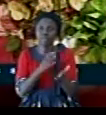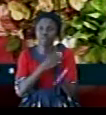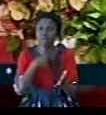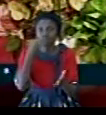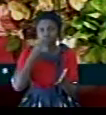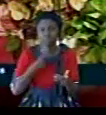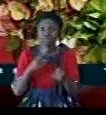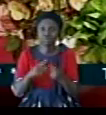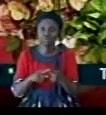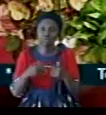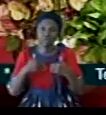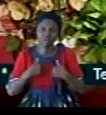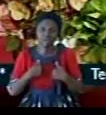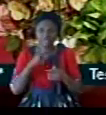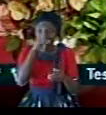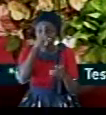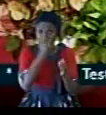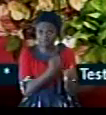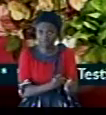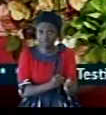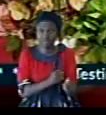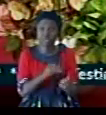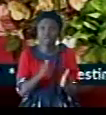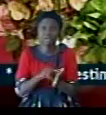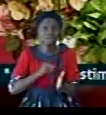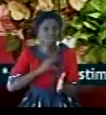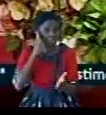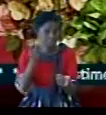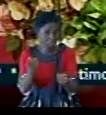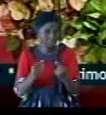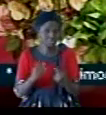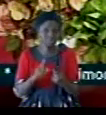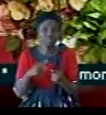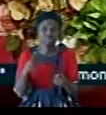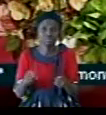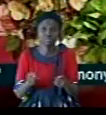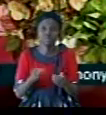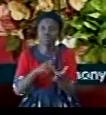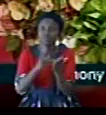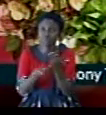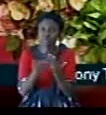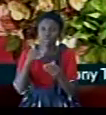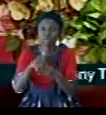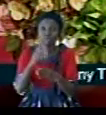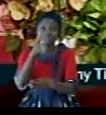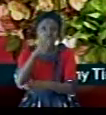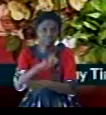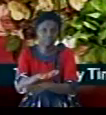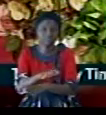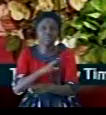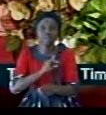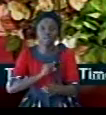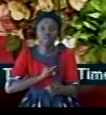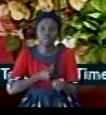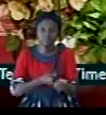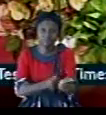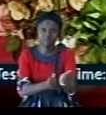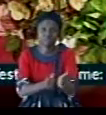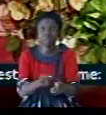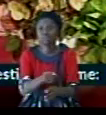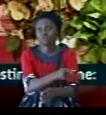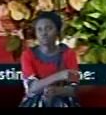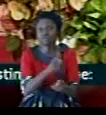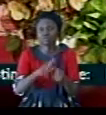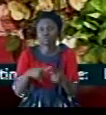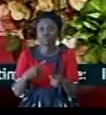a crusade in the evening. So that evening, I now followed them to their church, to the crusade. So when